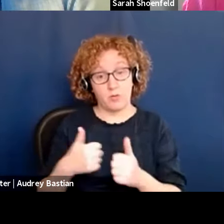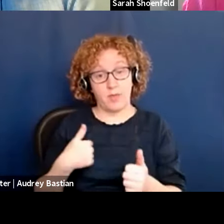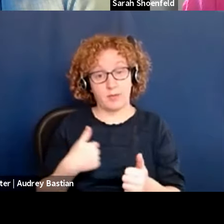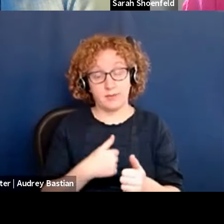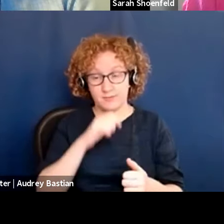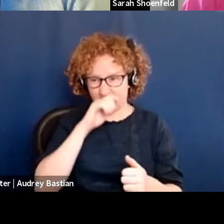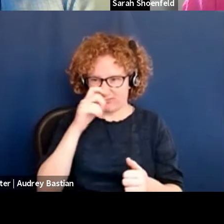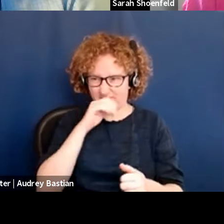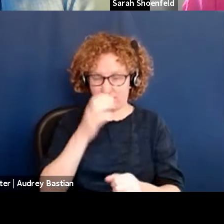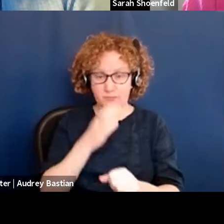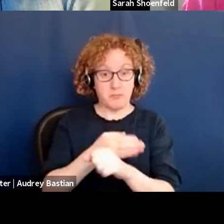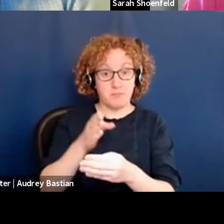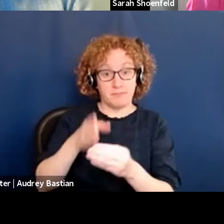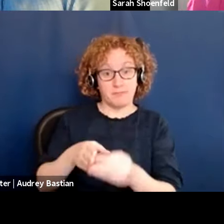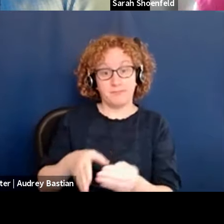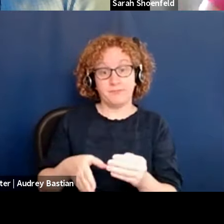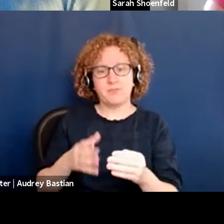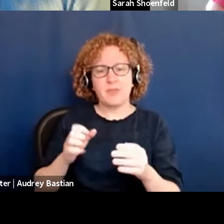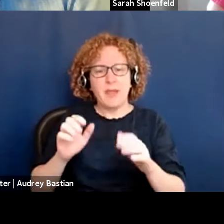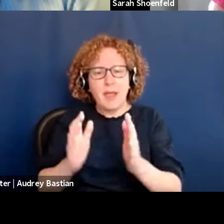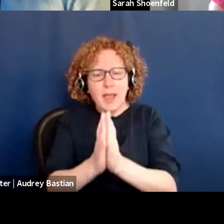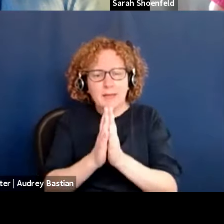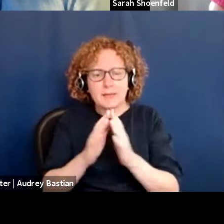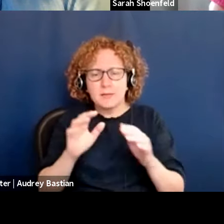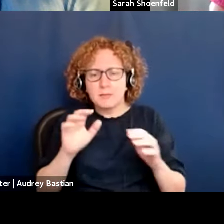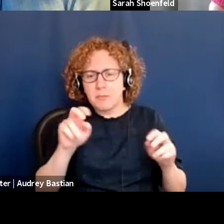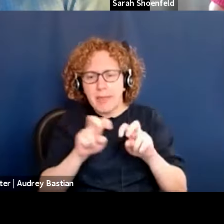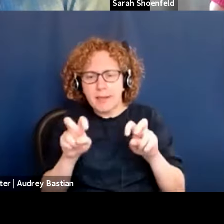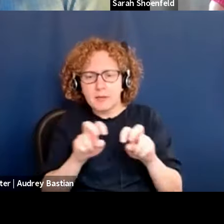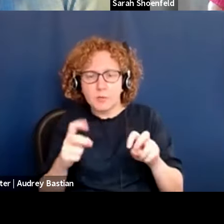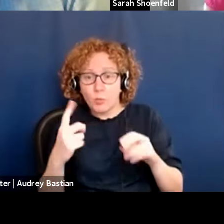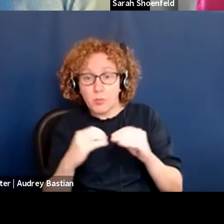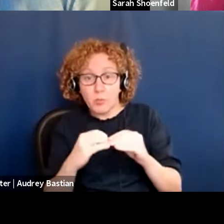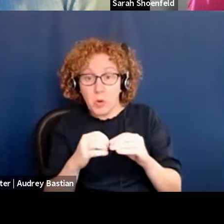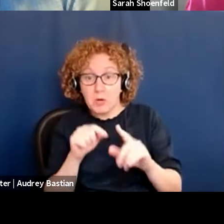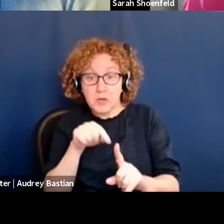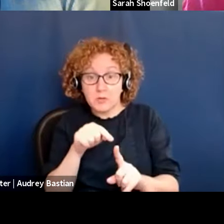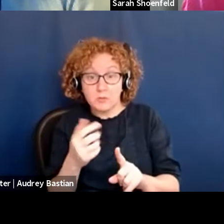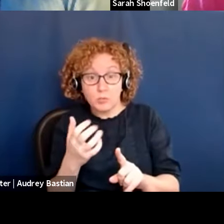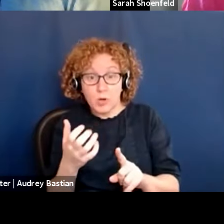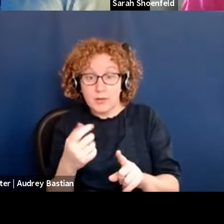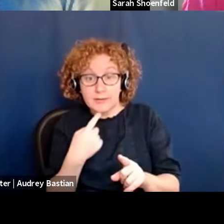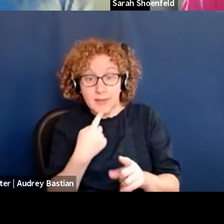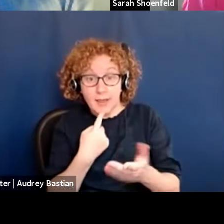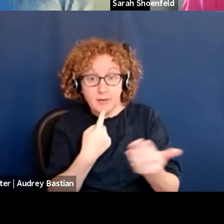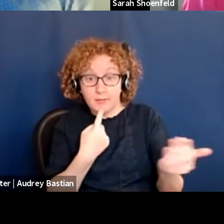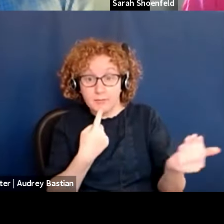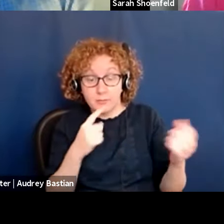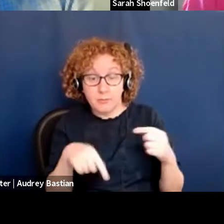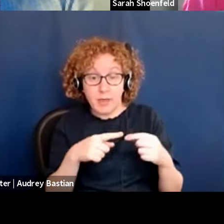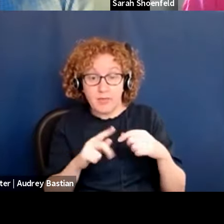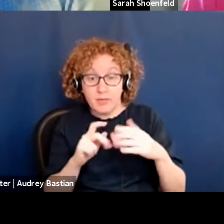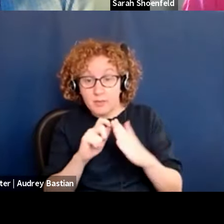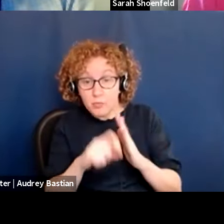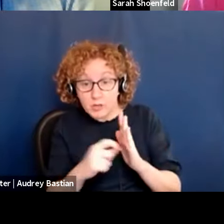end, I just wanted to, ask our panelists if they had, one more thing that they wanted to say about the project